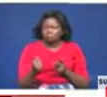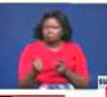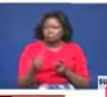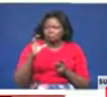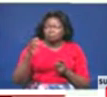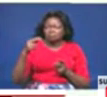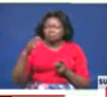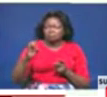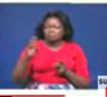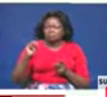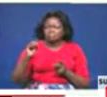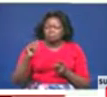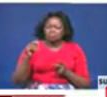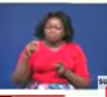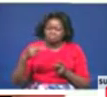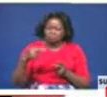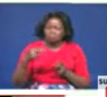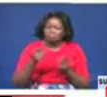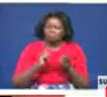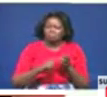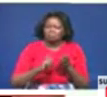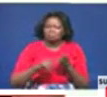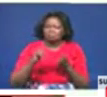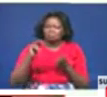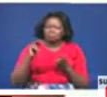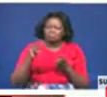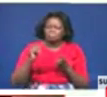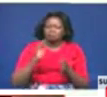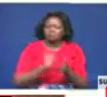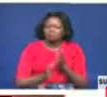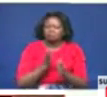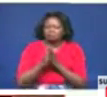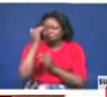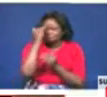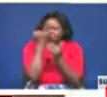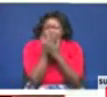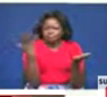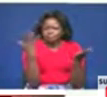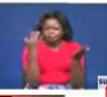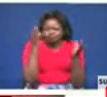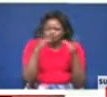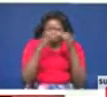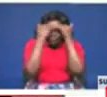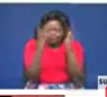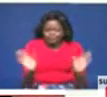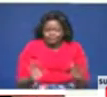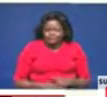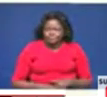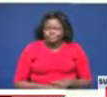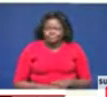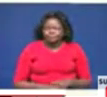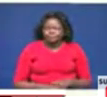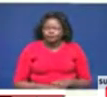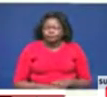of Treasuries, and Simon Resilma, none of them acknowledges that they know the company. So they were,